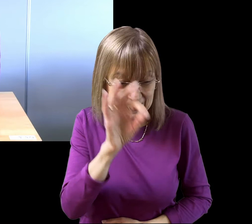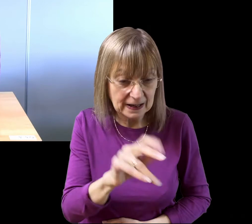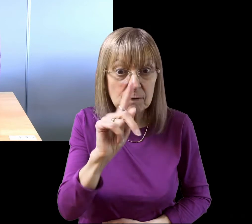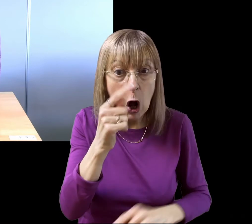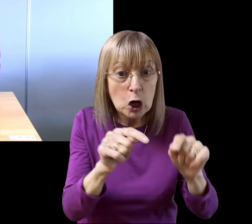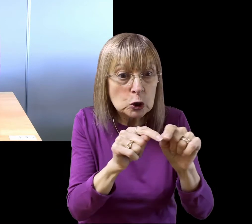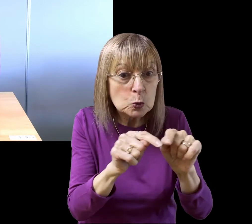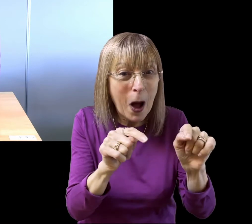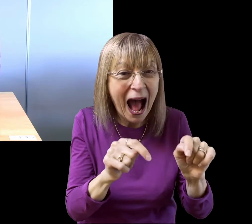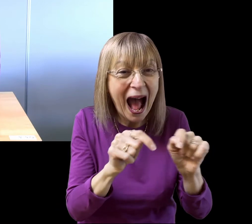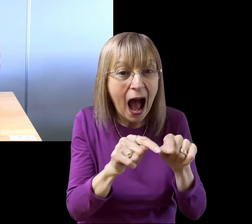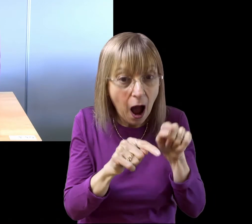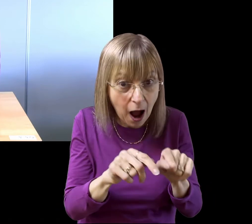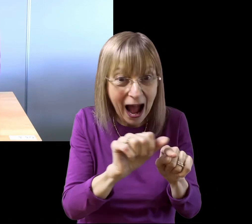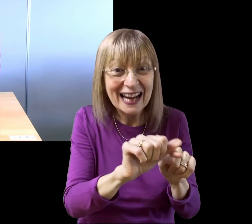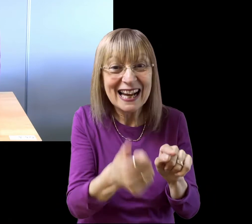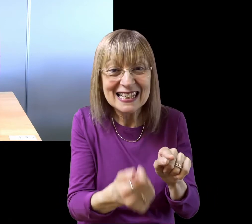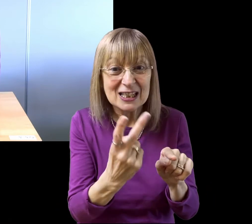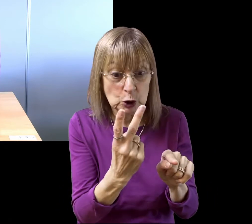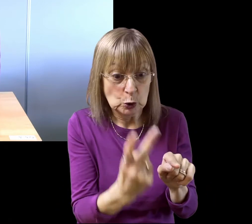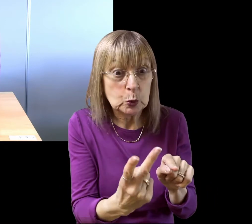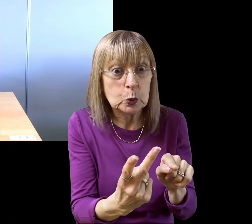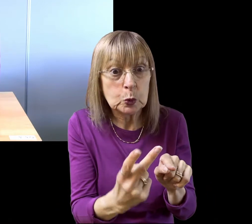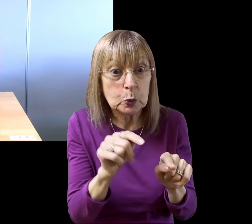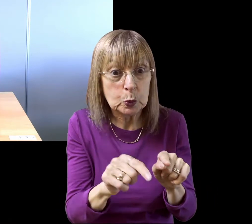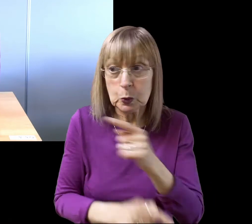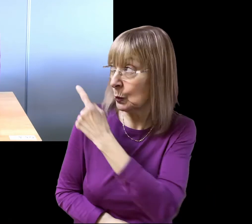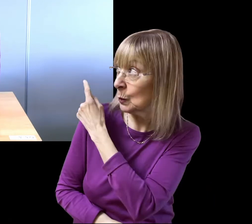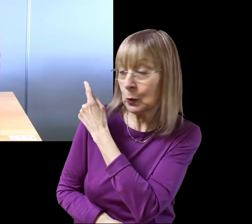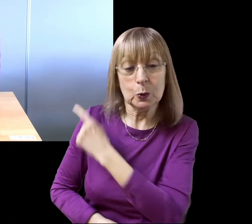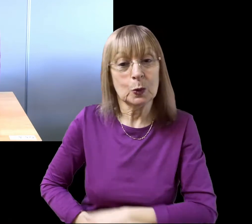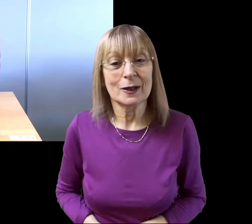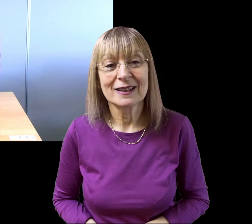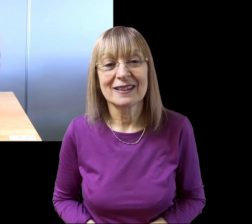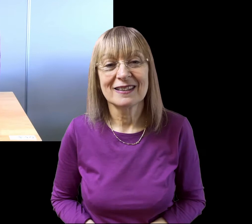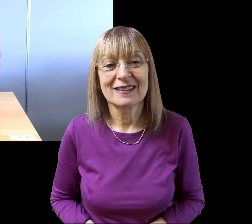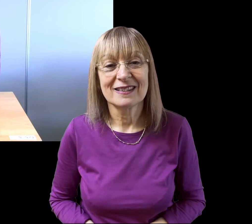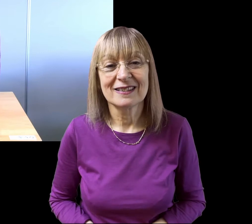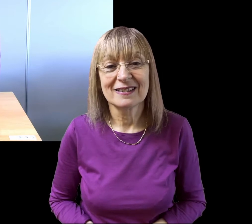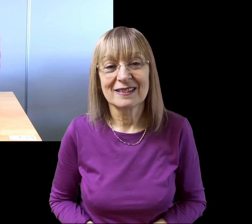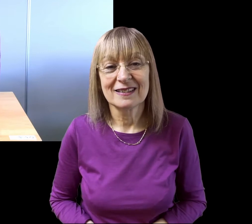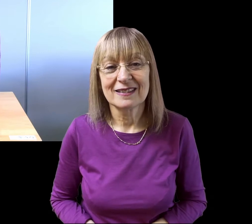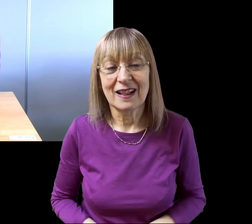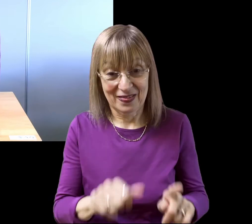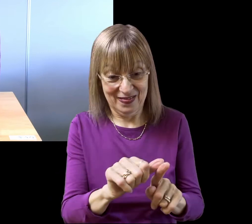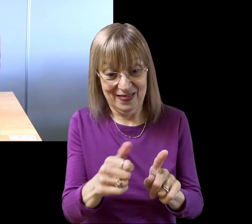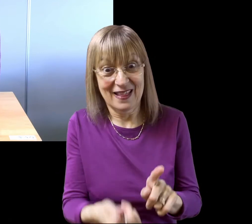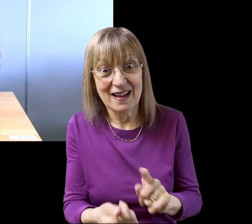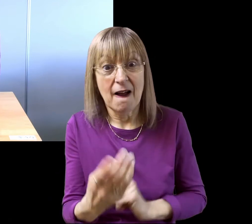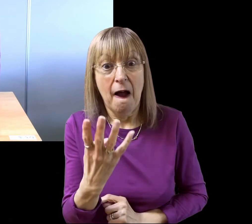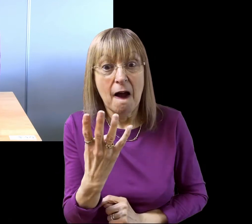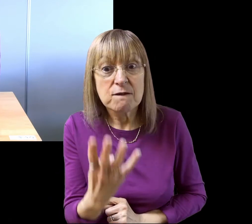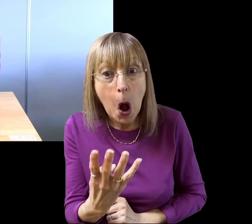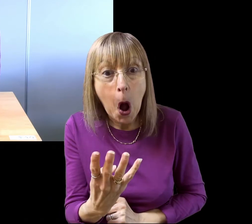of rice on the first square, and then I put 2 grains of rice on the next square, and